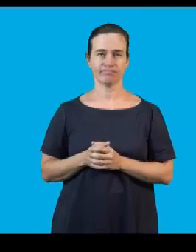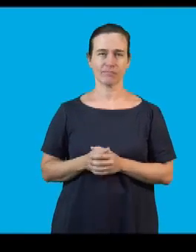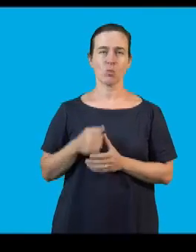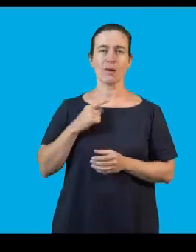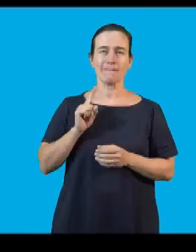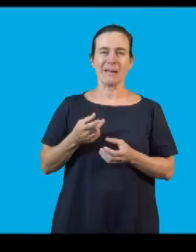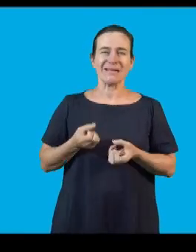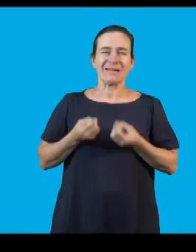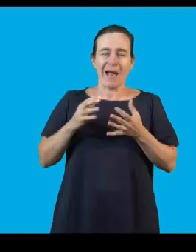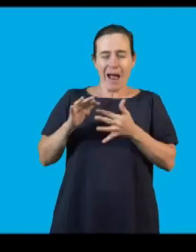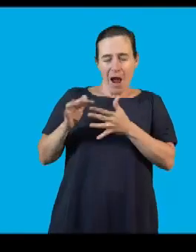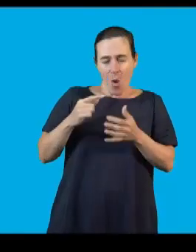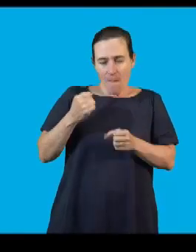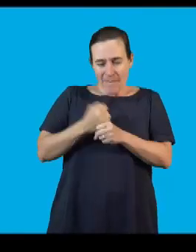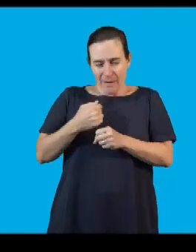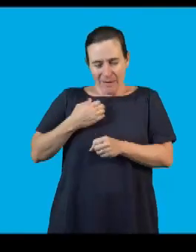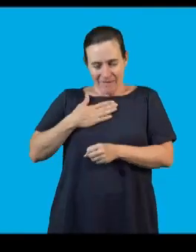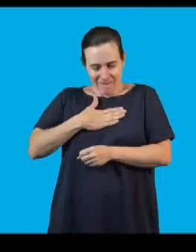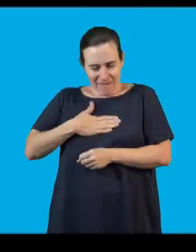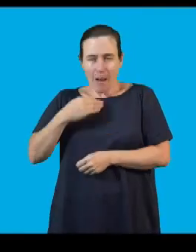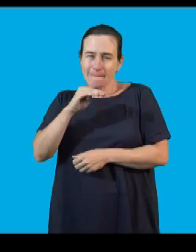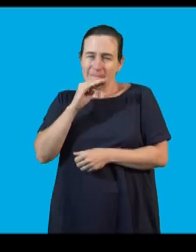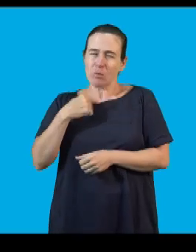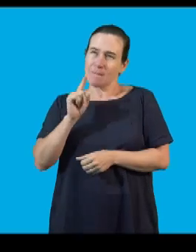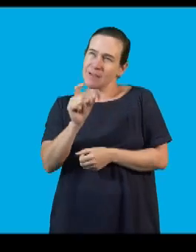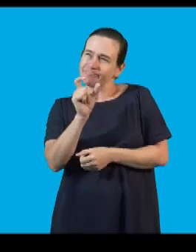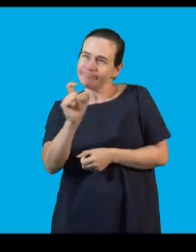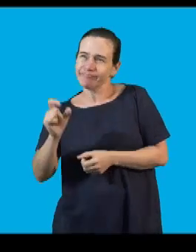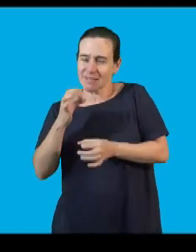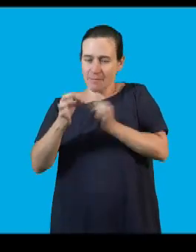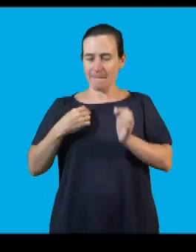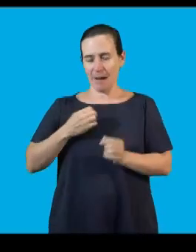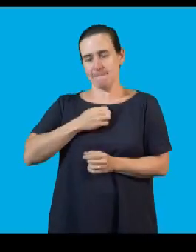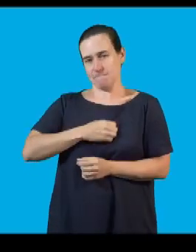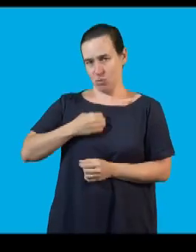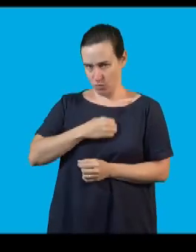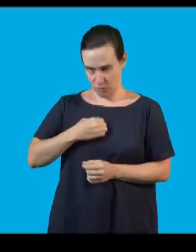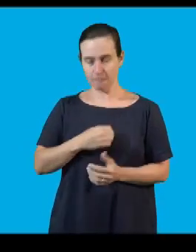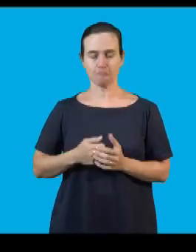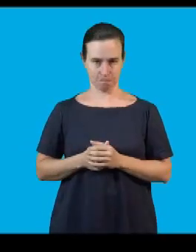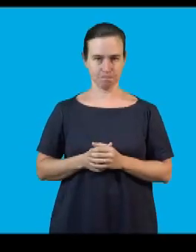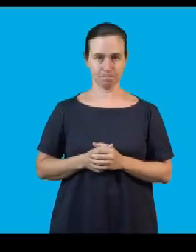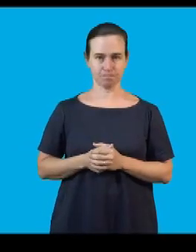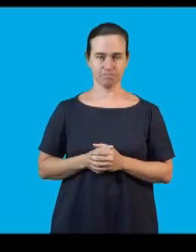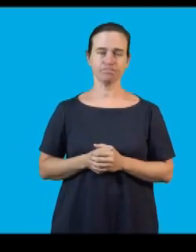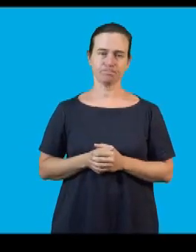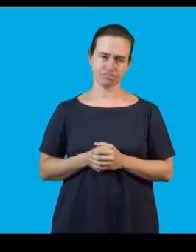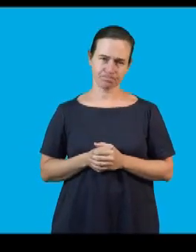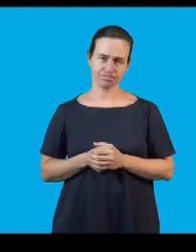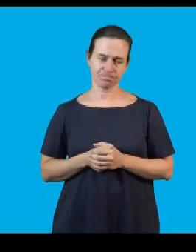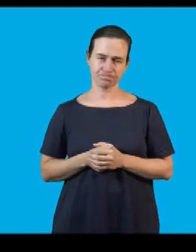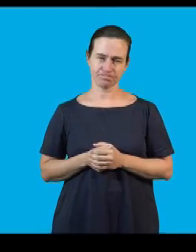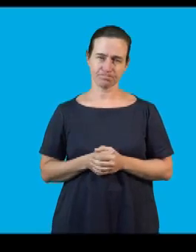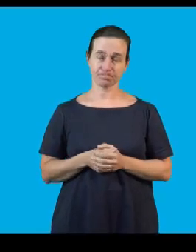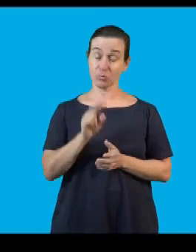have to give an emotive word. We have to explain why we feel this way, okay? So when